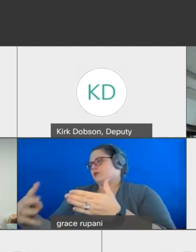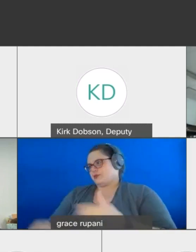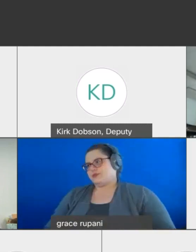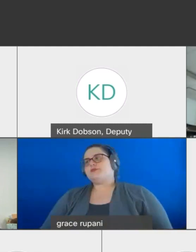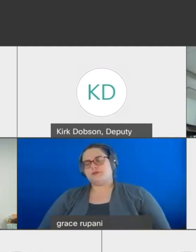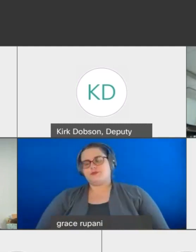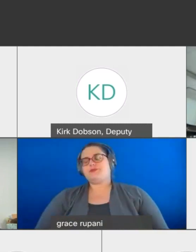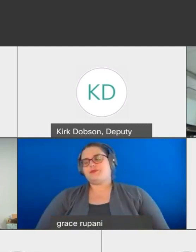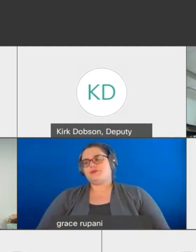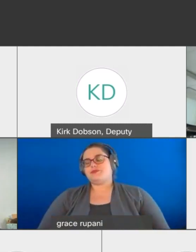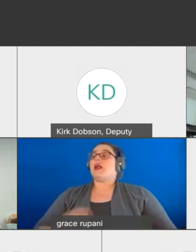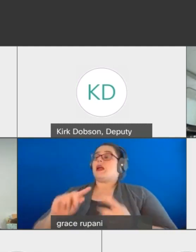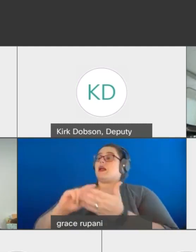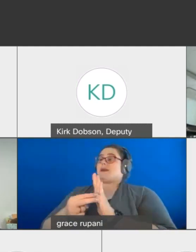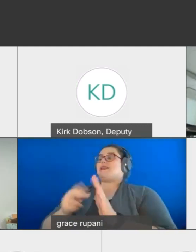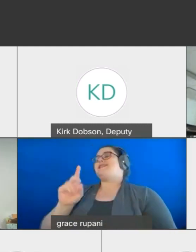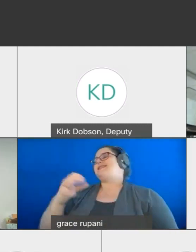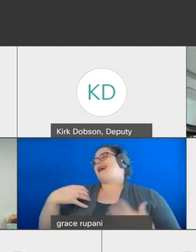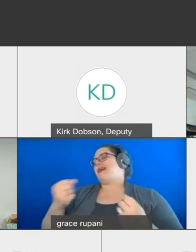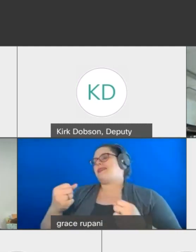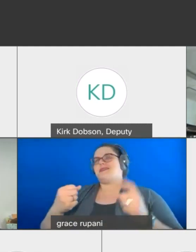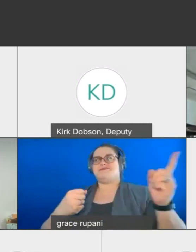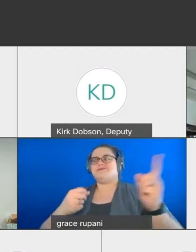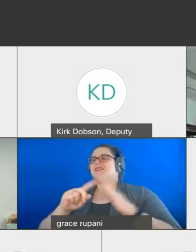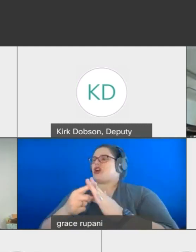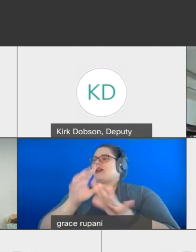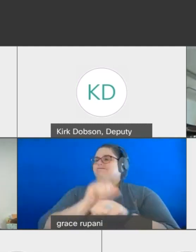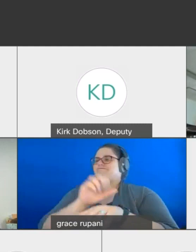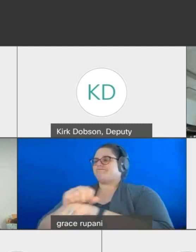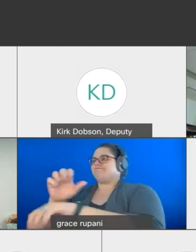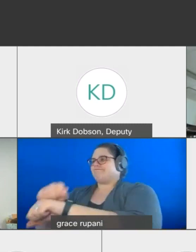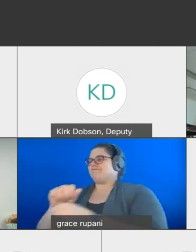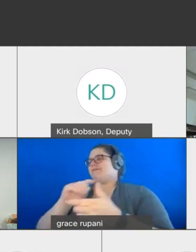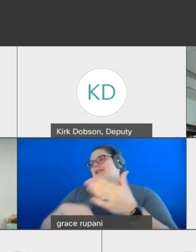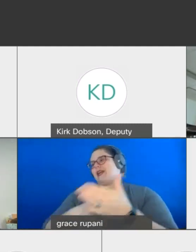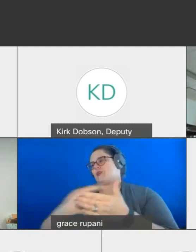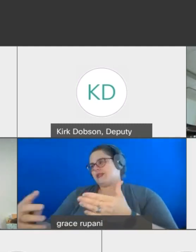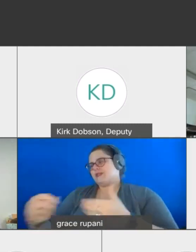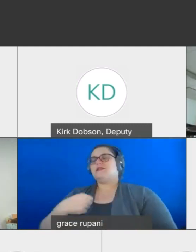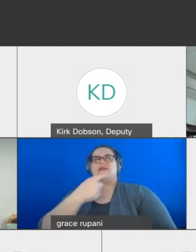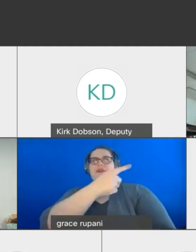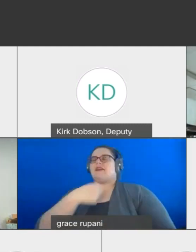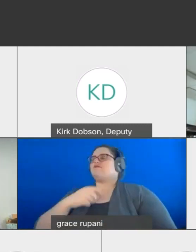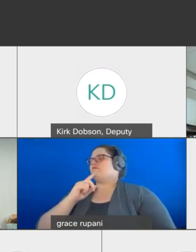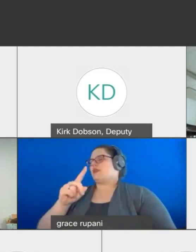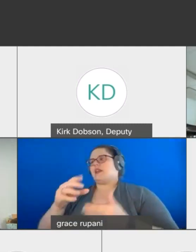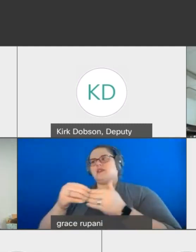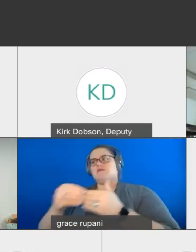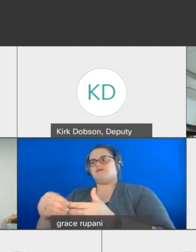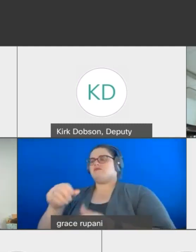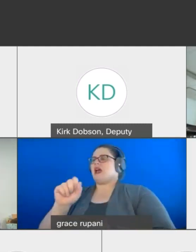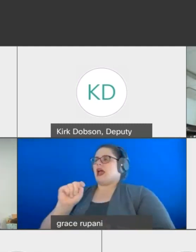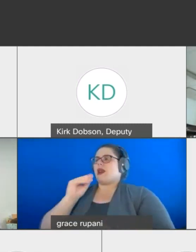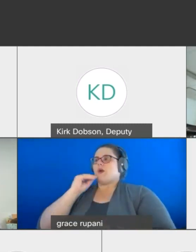By we, I mean DC Health has begun scheduling this week. They're the ones who have taken on the at-home